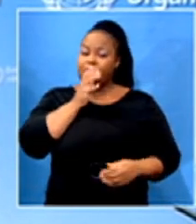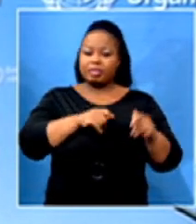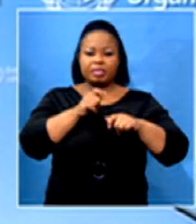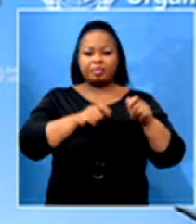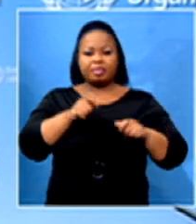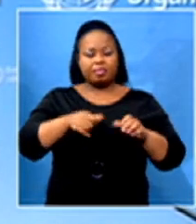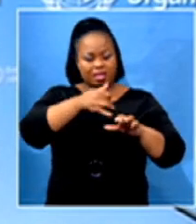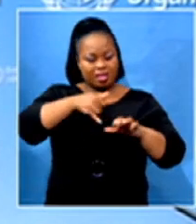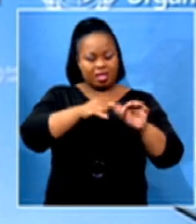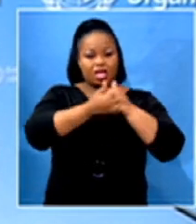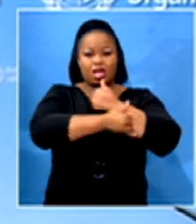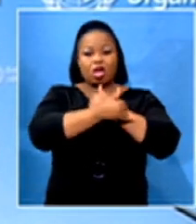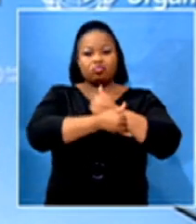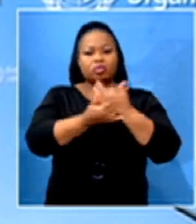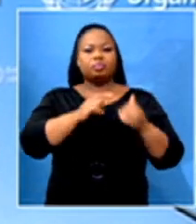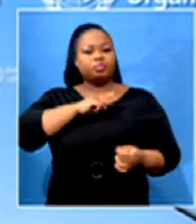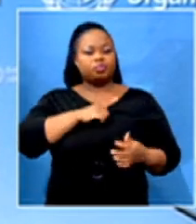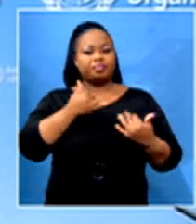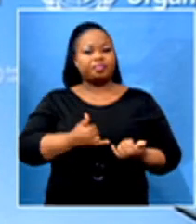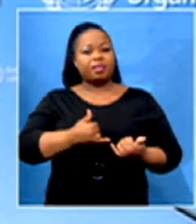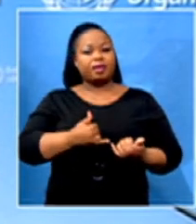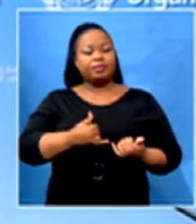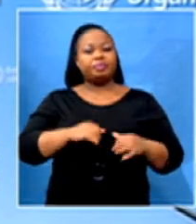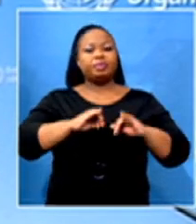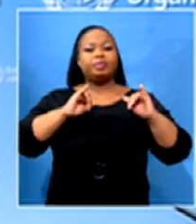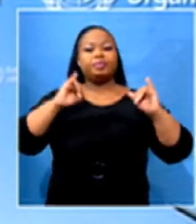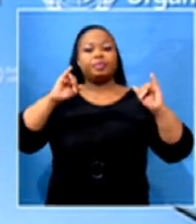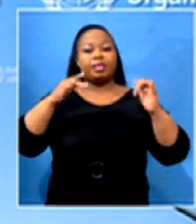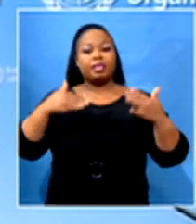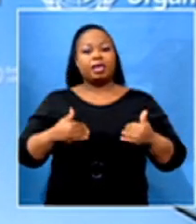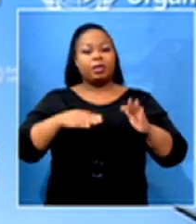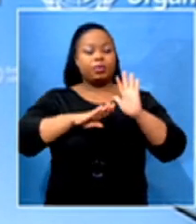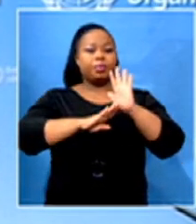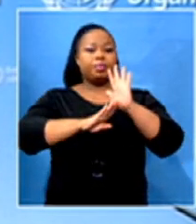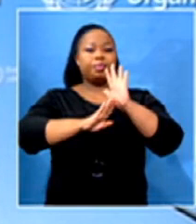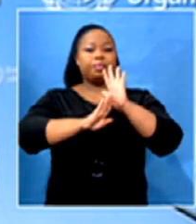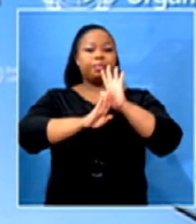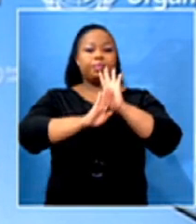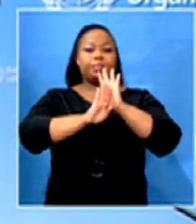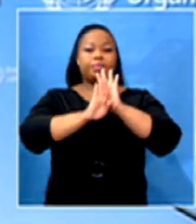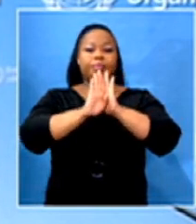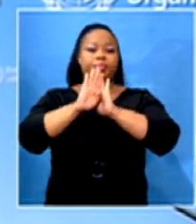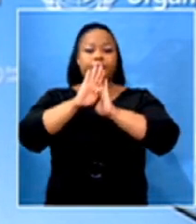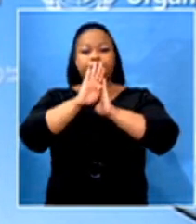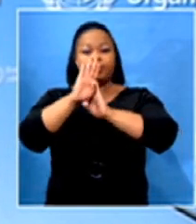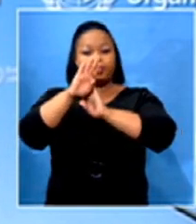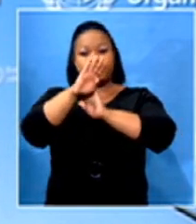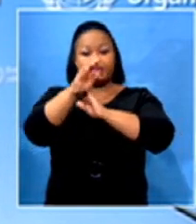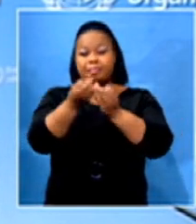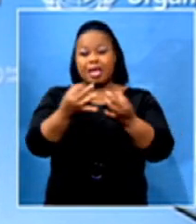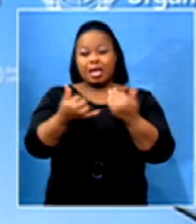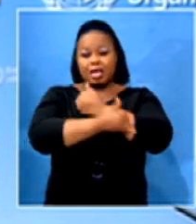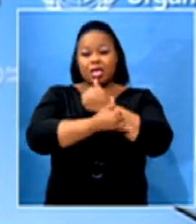world, and because the epidemic is now peaking or moving towards a peak in a number of large countries at the same